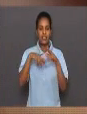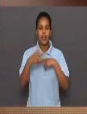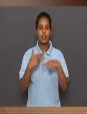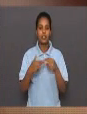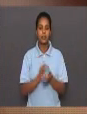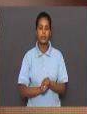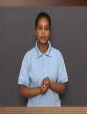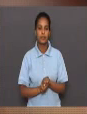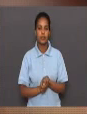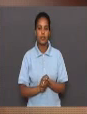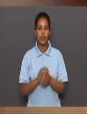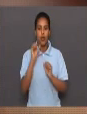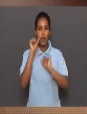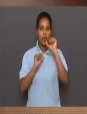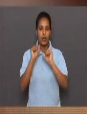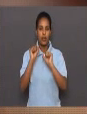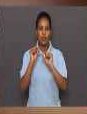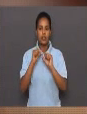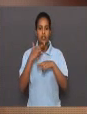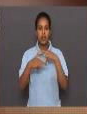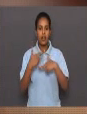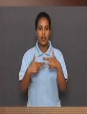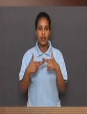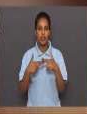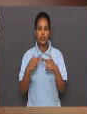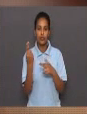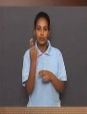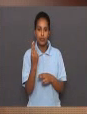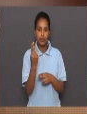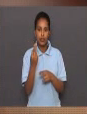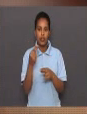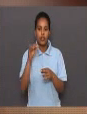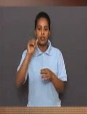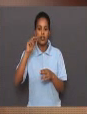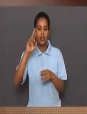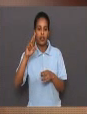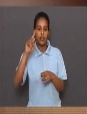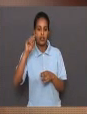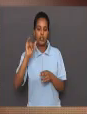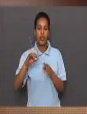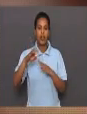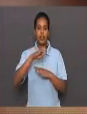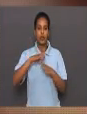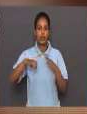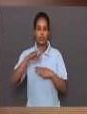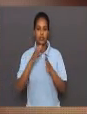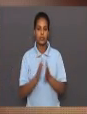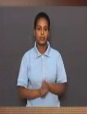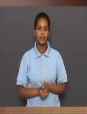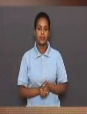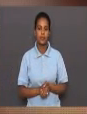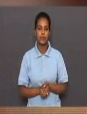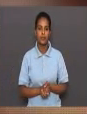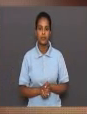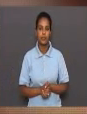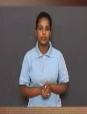reaction as compared to the reaction that used inert electrodes.